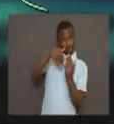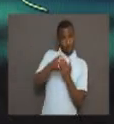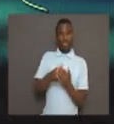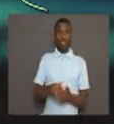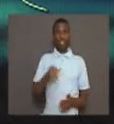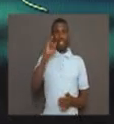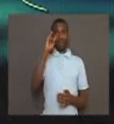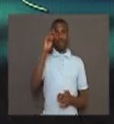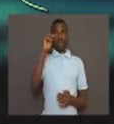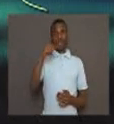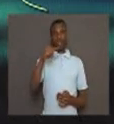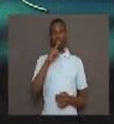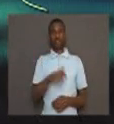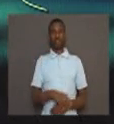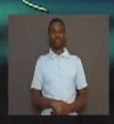impedance.